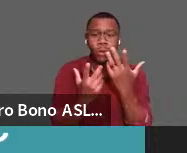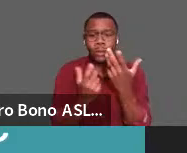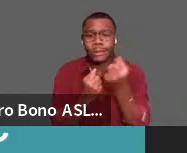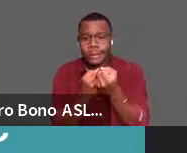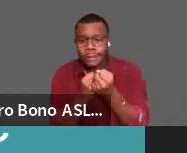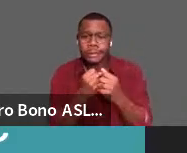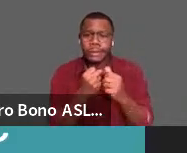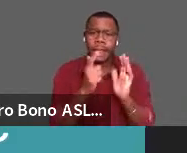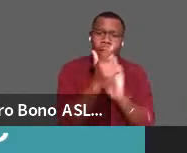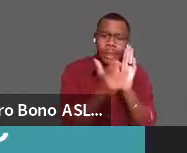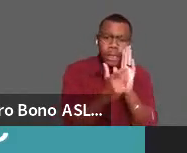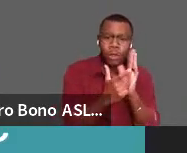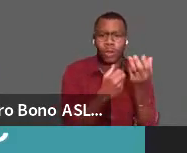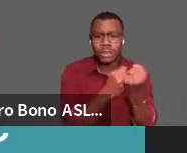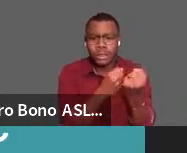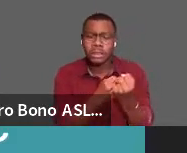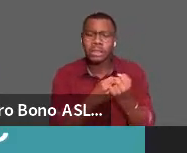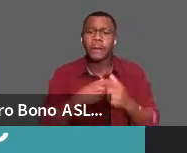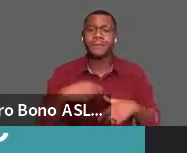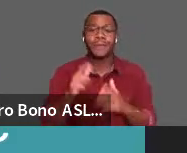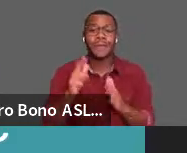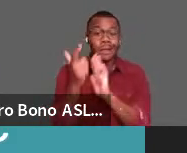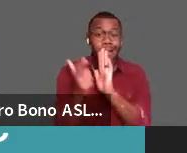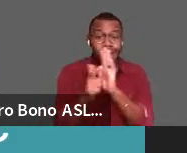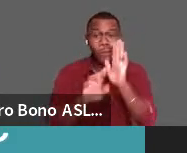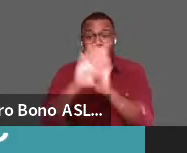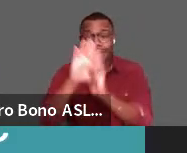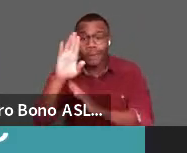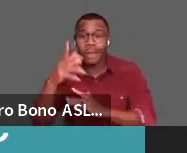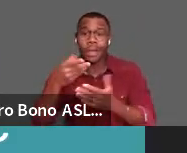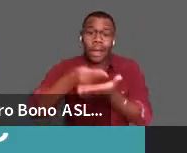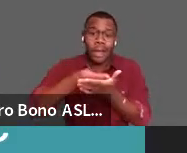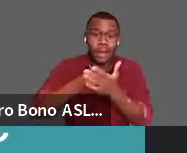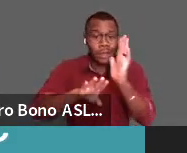projects around community development, economic development projects that